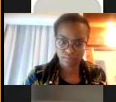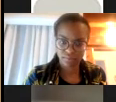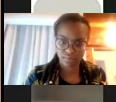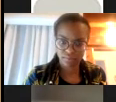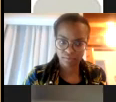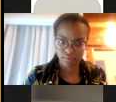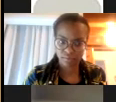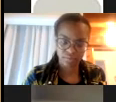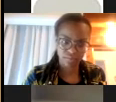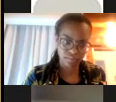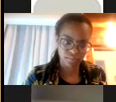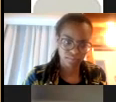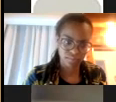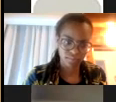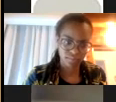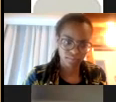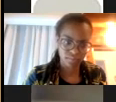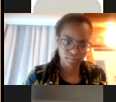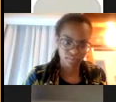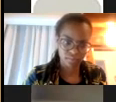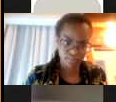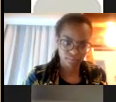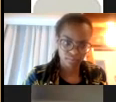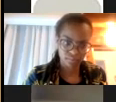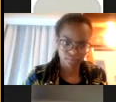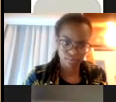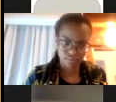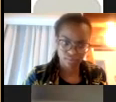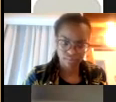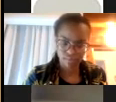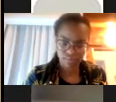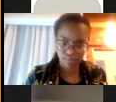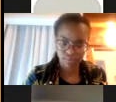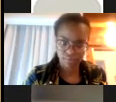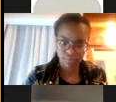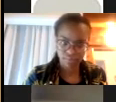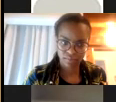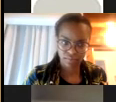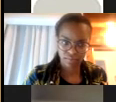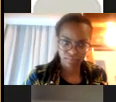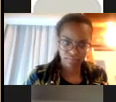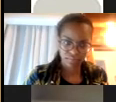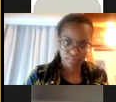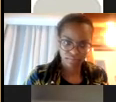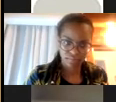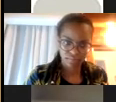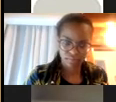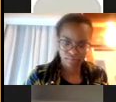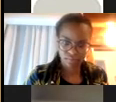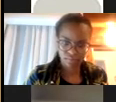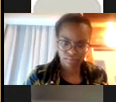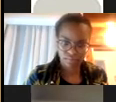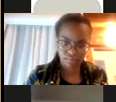Lincoln was called the butcher shop. Blood stains on the walls, blood stains on the floors. And there was a rat in the emergency room. We have